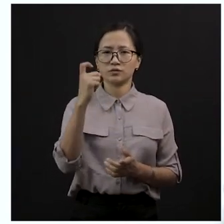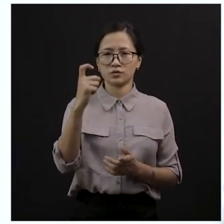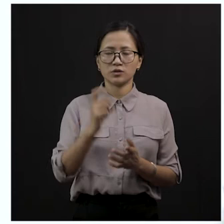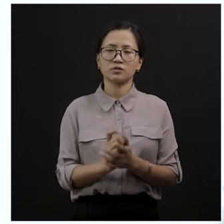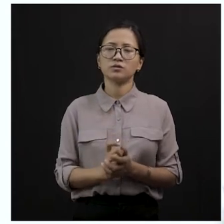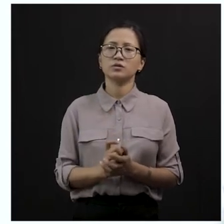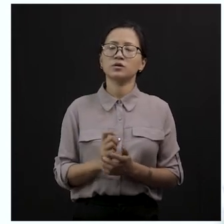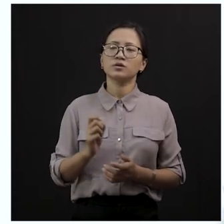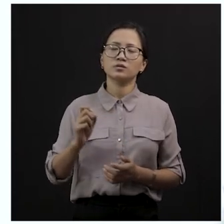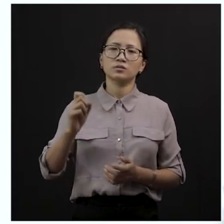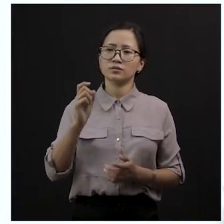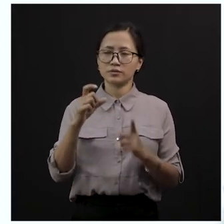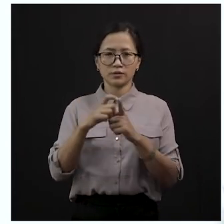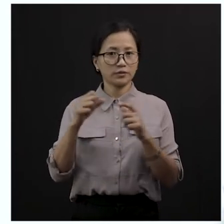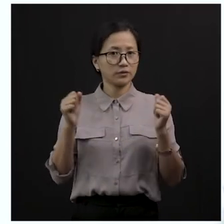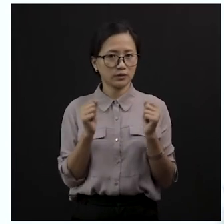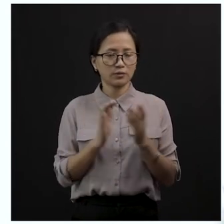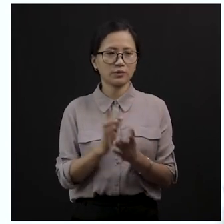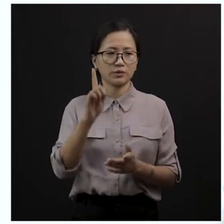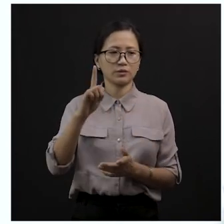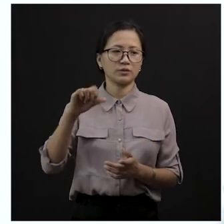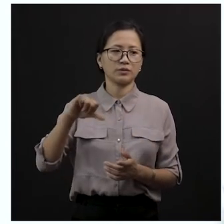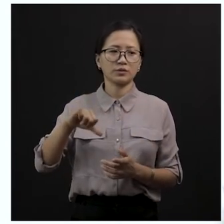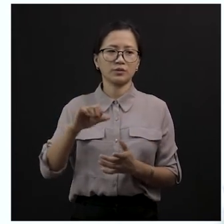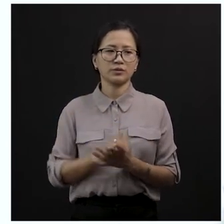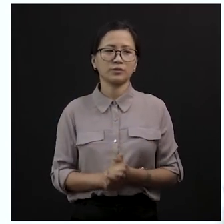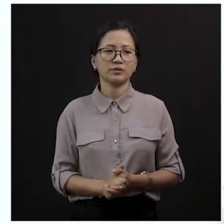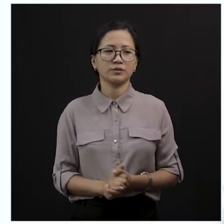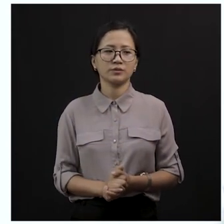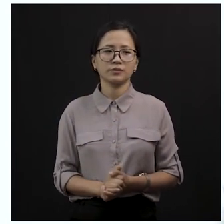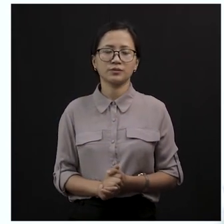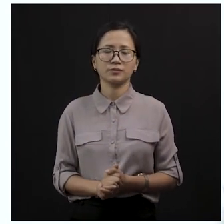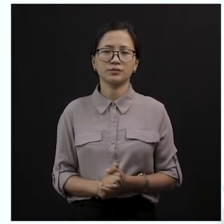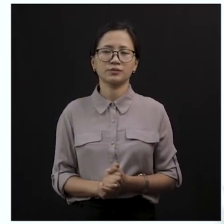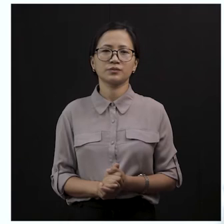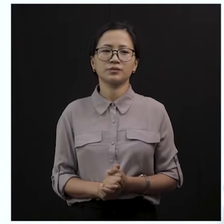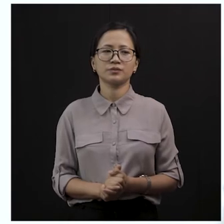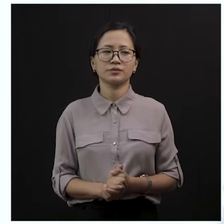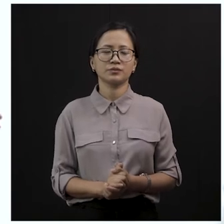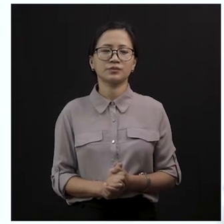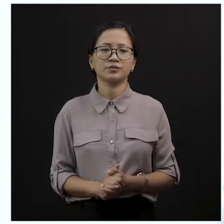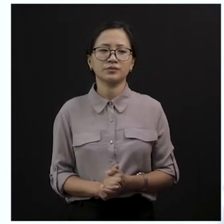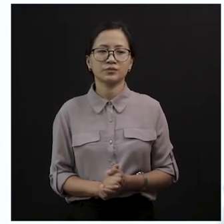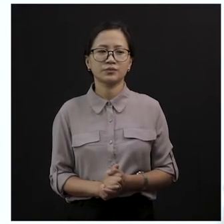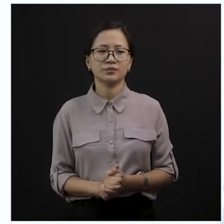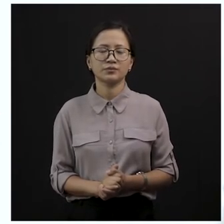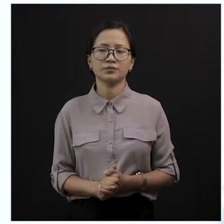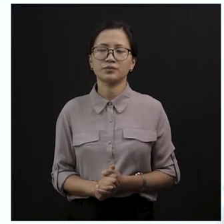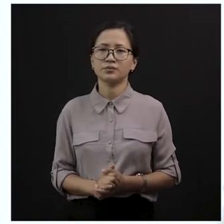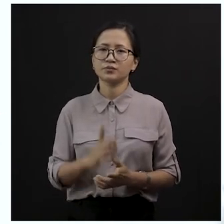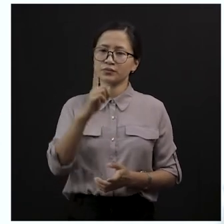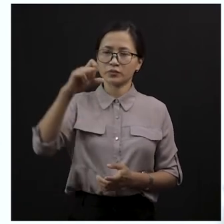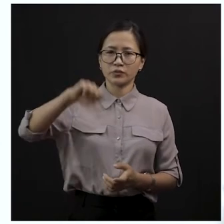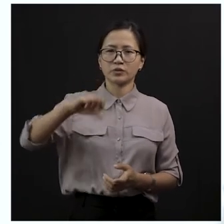December 1903, okay? The first time a man used engine in glider was in the